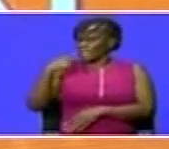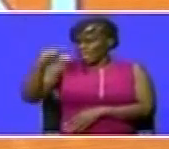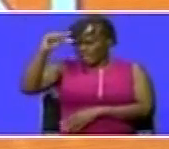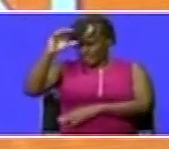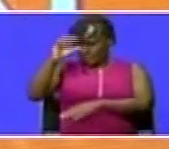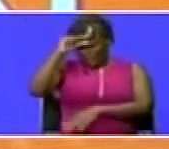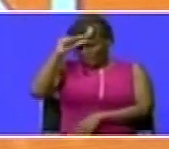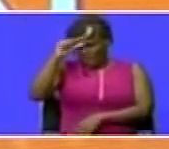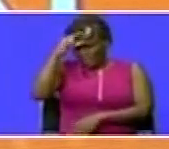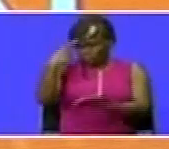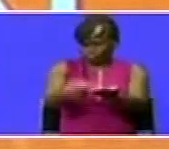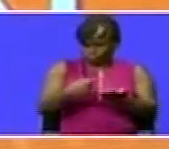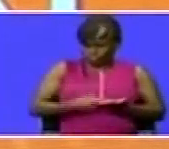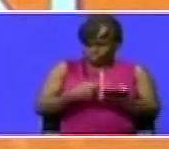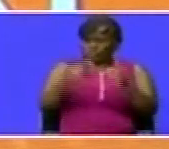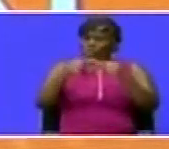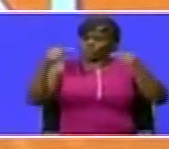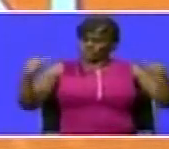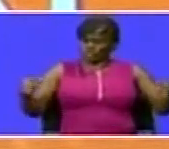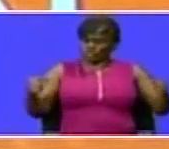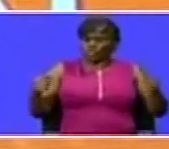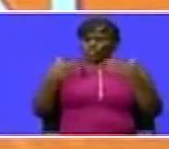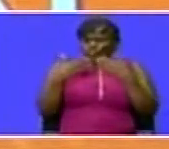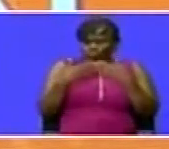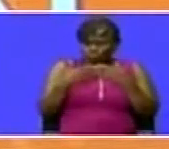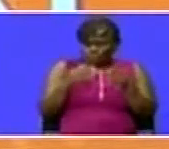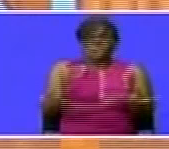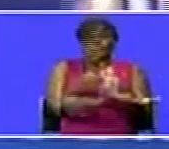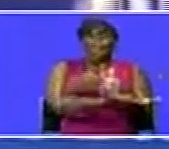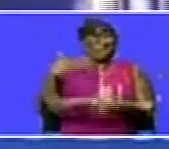serikali kufanya mazungumzo na upinzani ili kukomesha uchochezi.